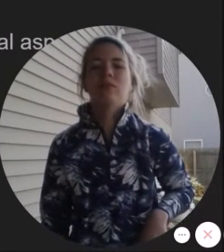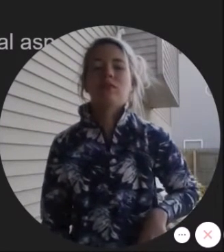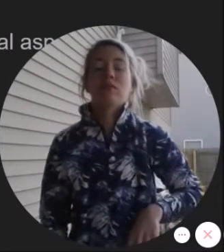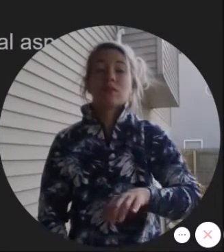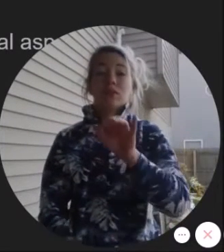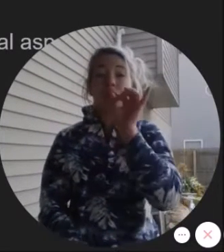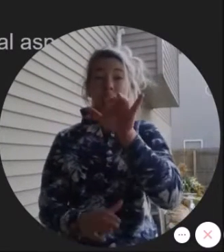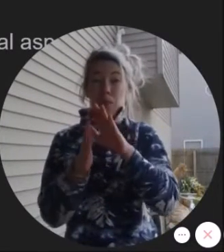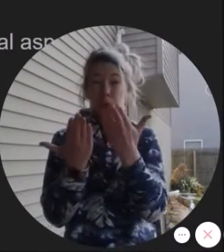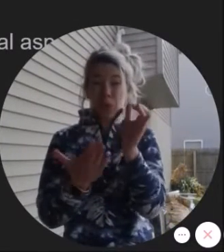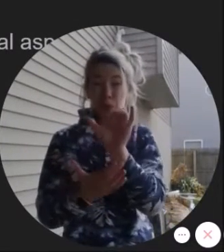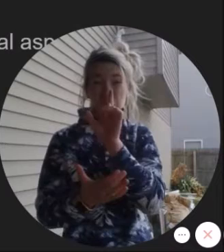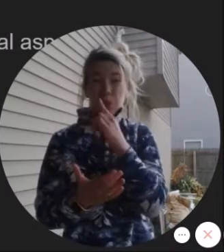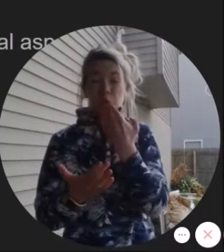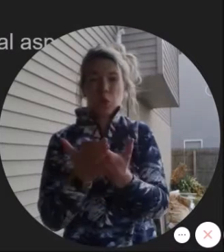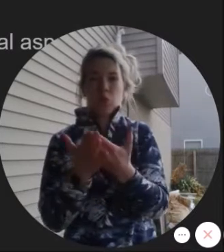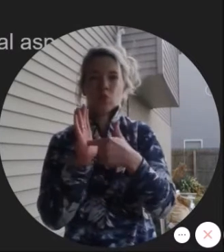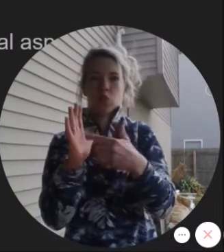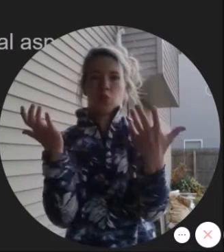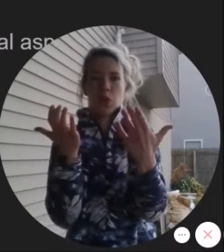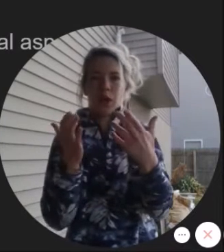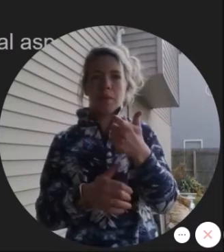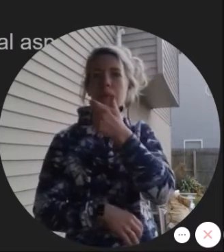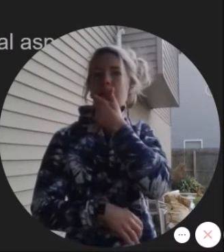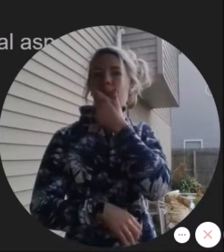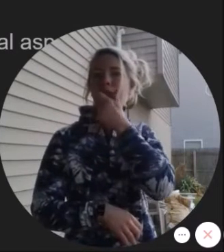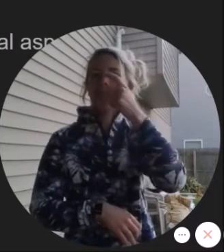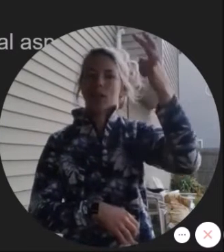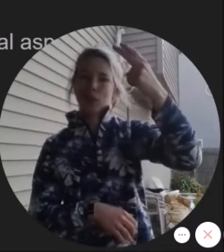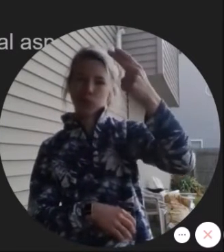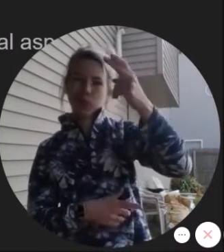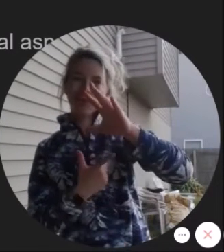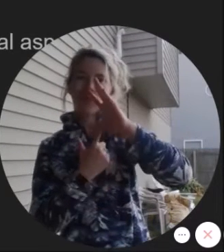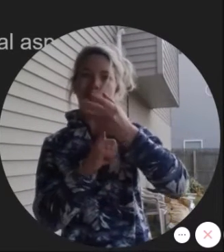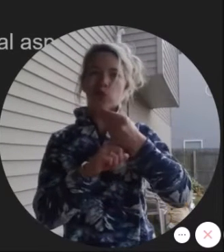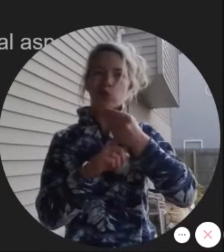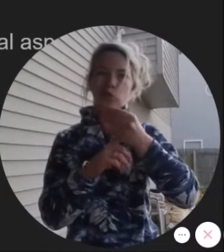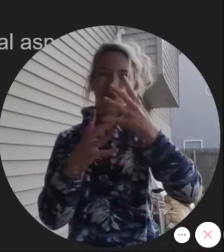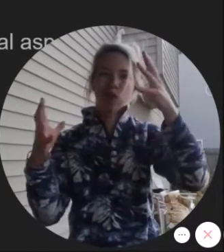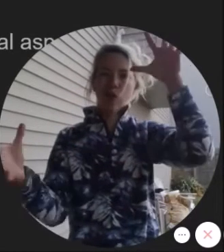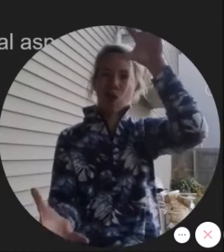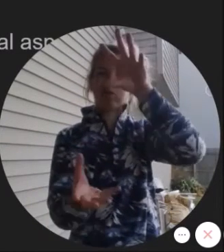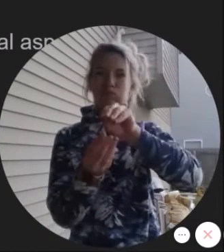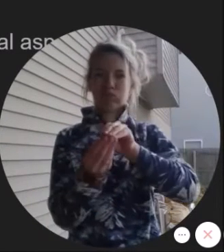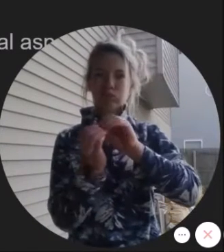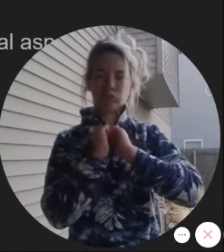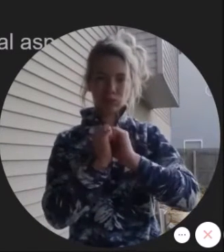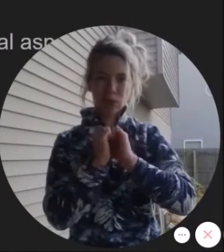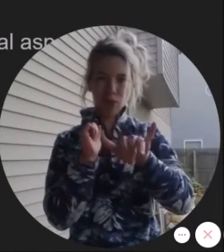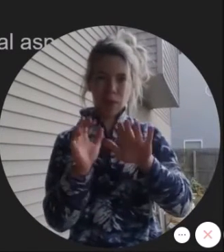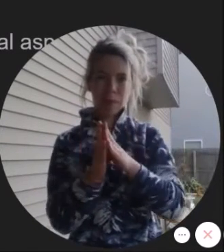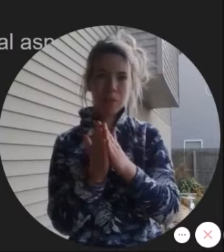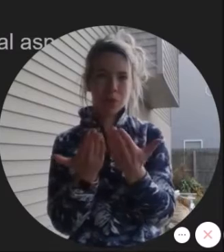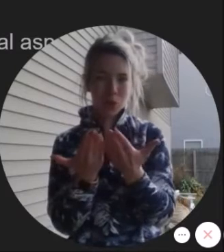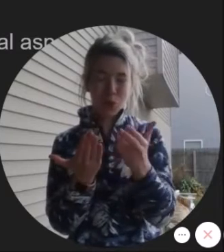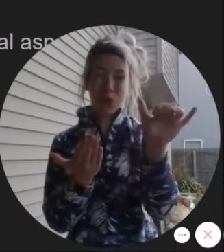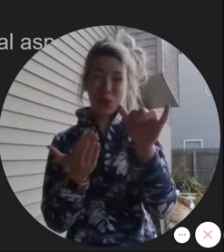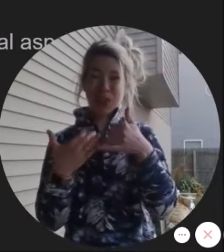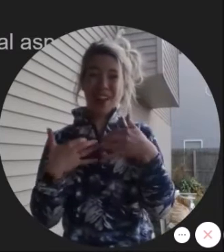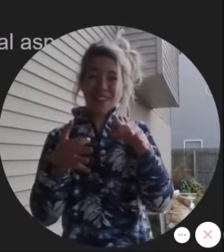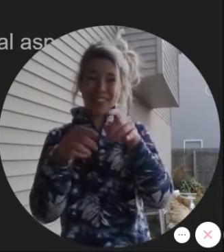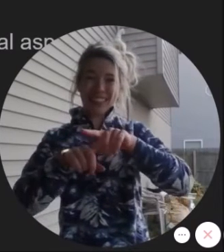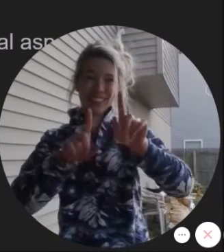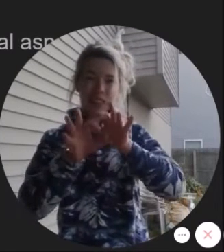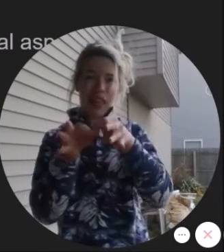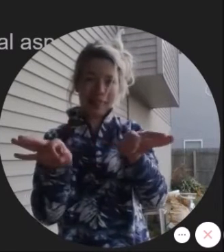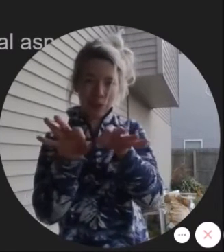discussions with each other. So this helped people love reading. It also shows British history and culture through a